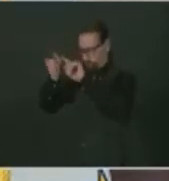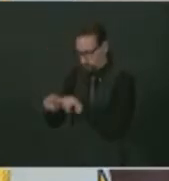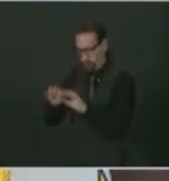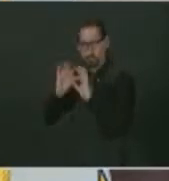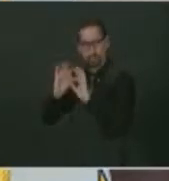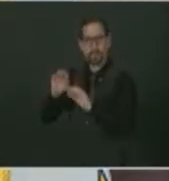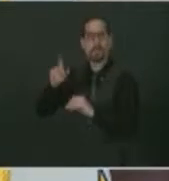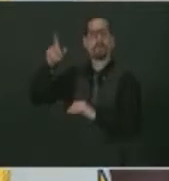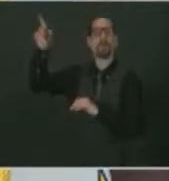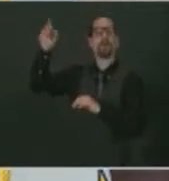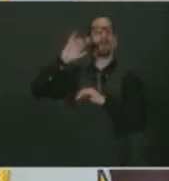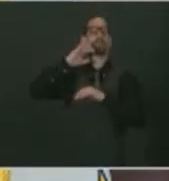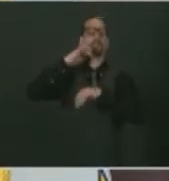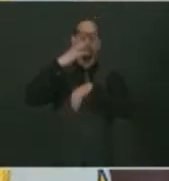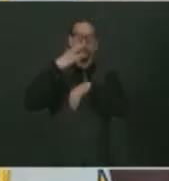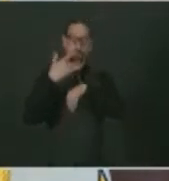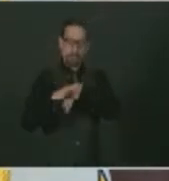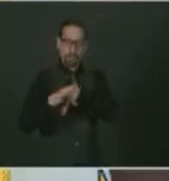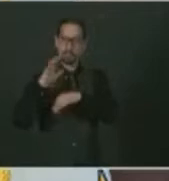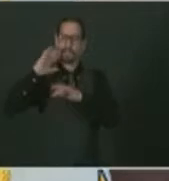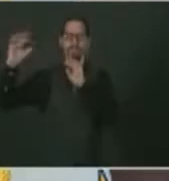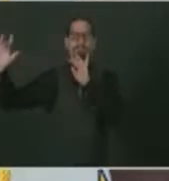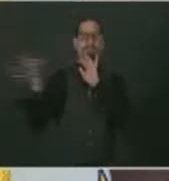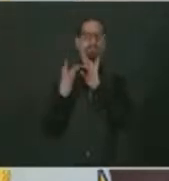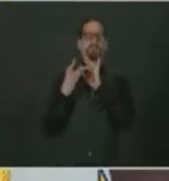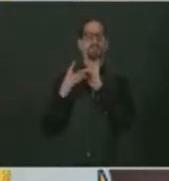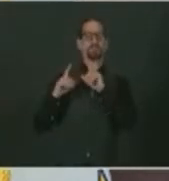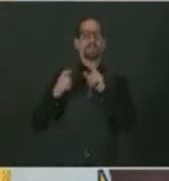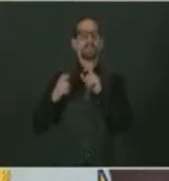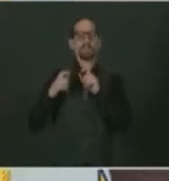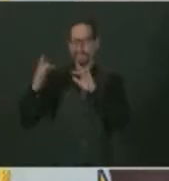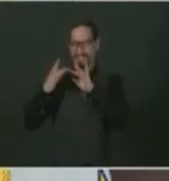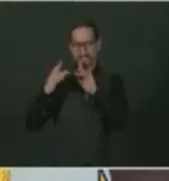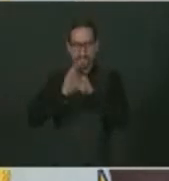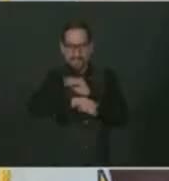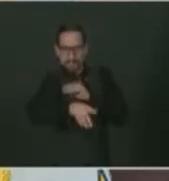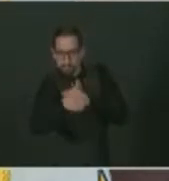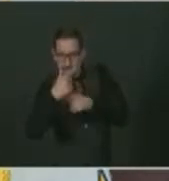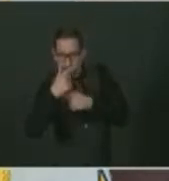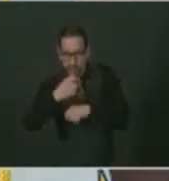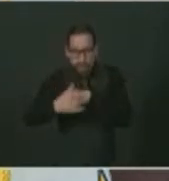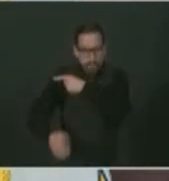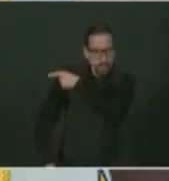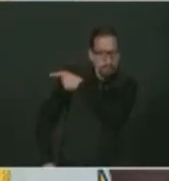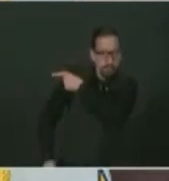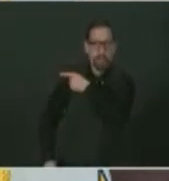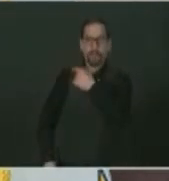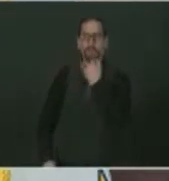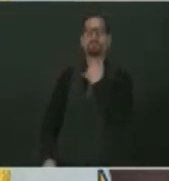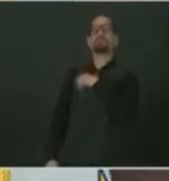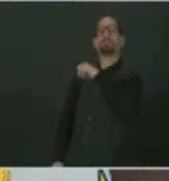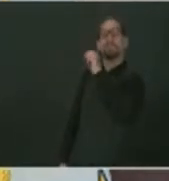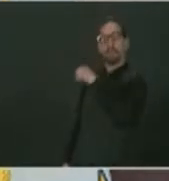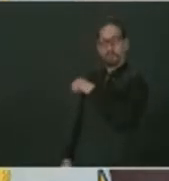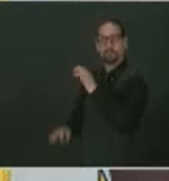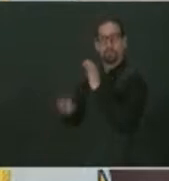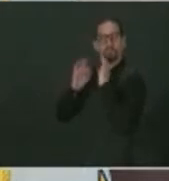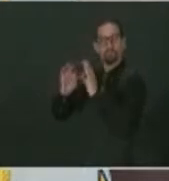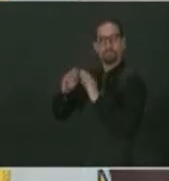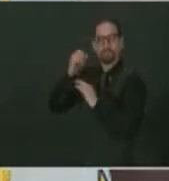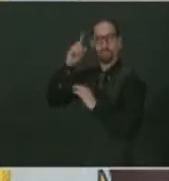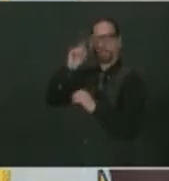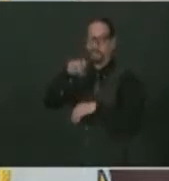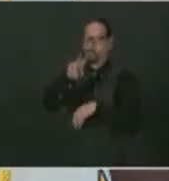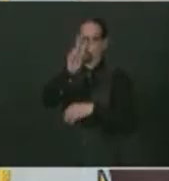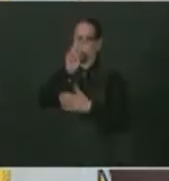you using your preferred method. You'll be contacted about a slot roughly 2 weeks in the future, and we'll be sending out notifications